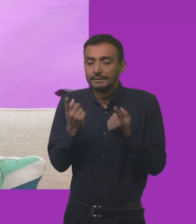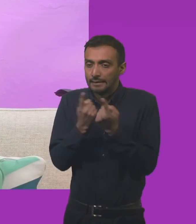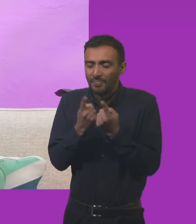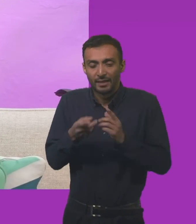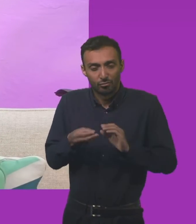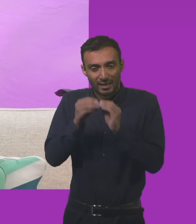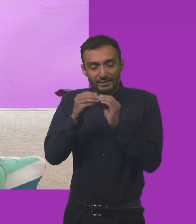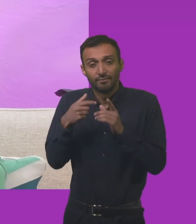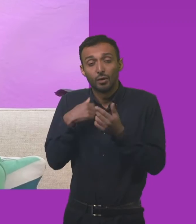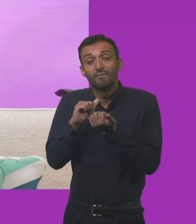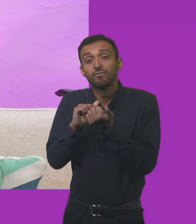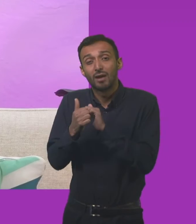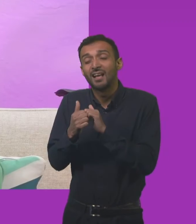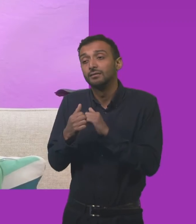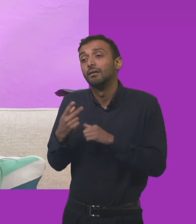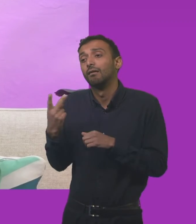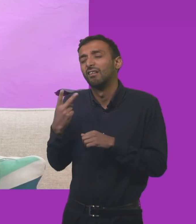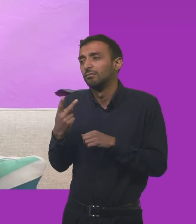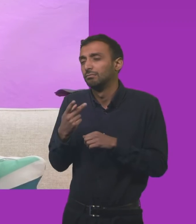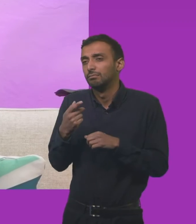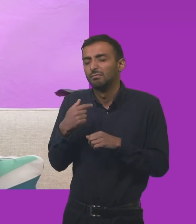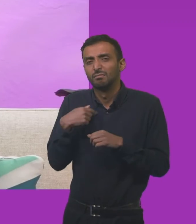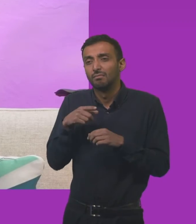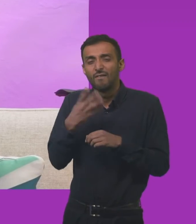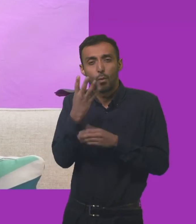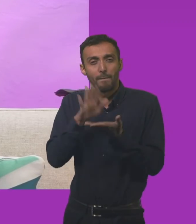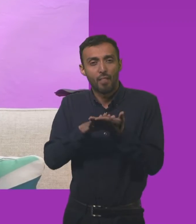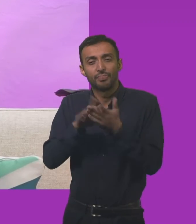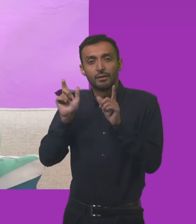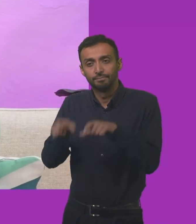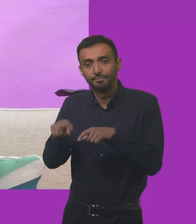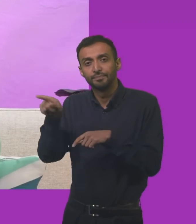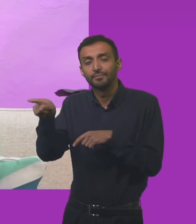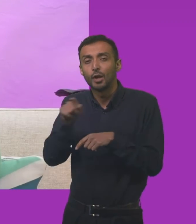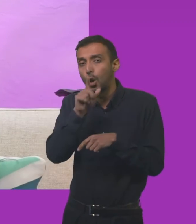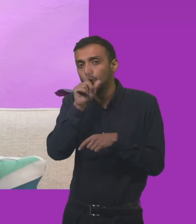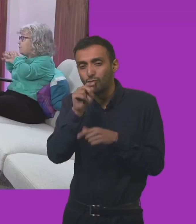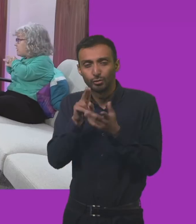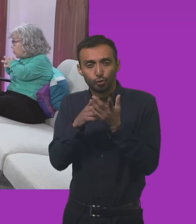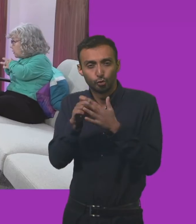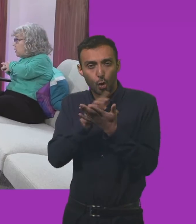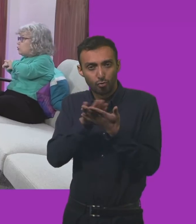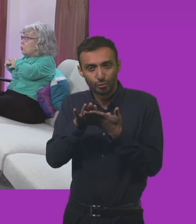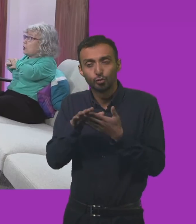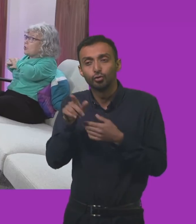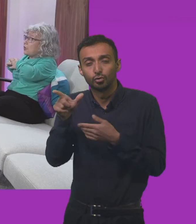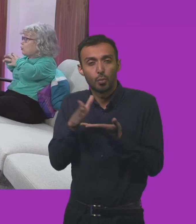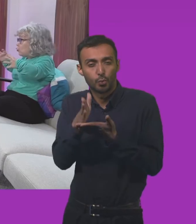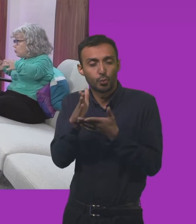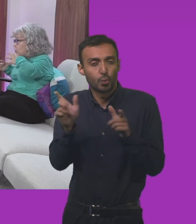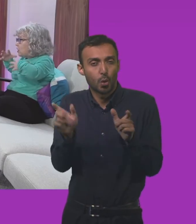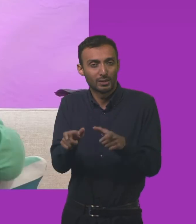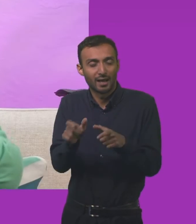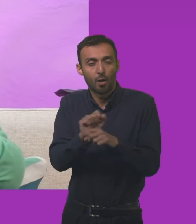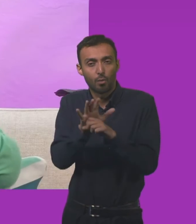spent 4 months in Norwich when the lockdown happened. So I started doing dance videos on Facebook or and